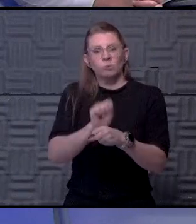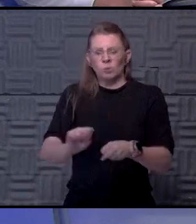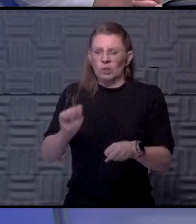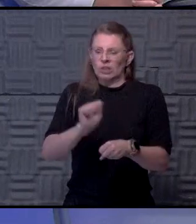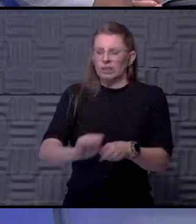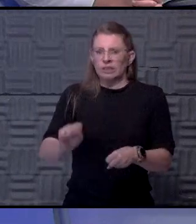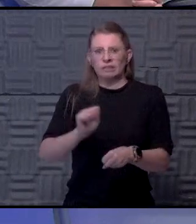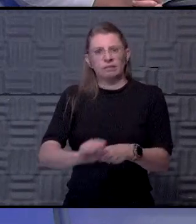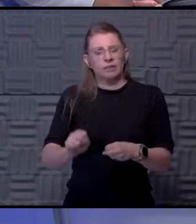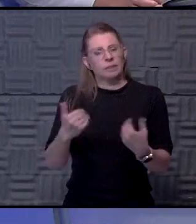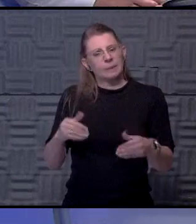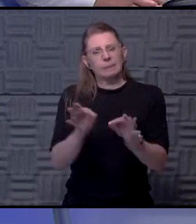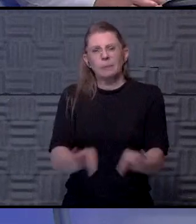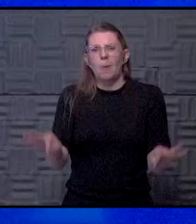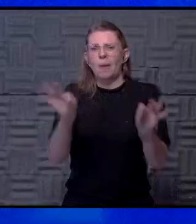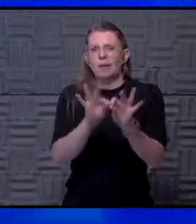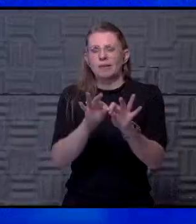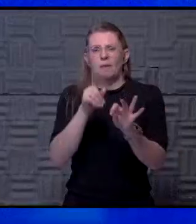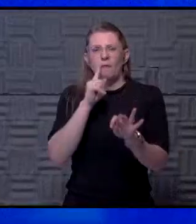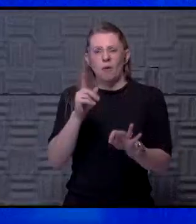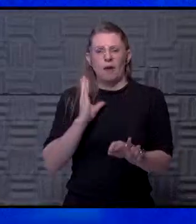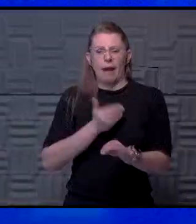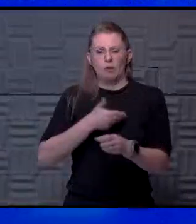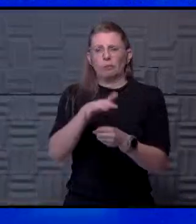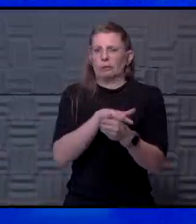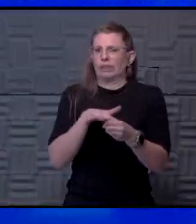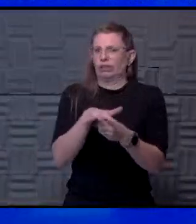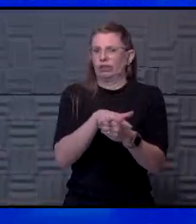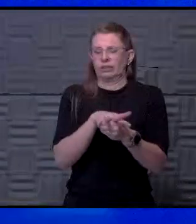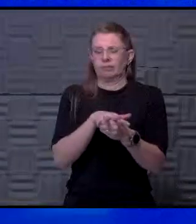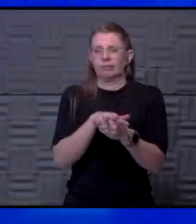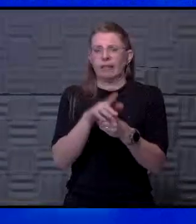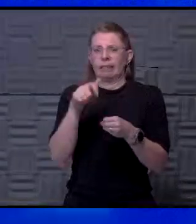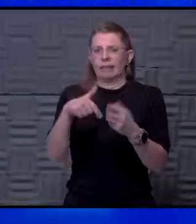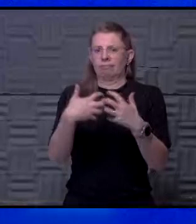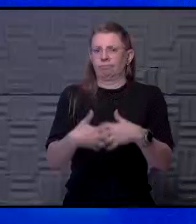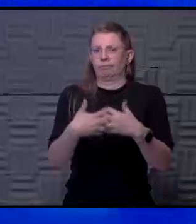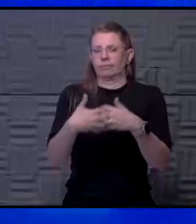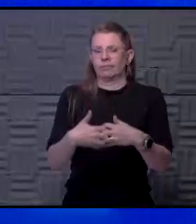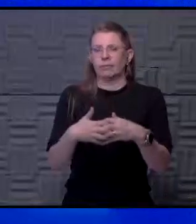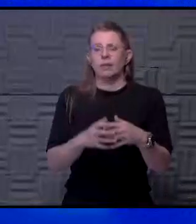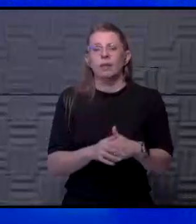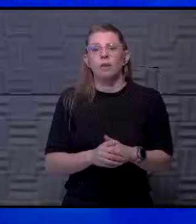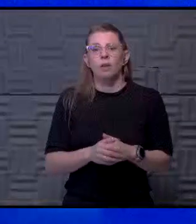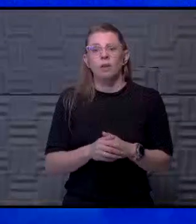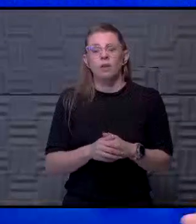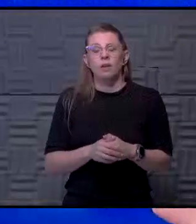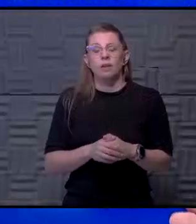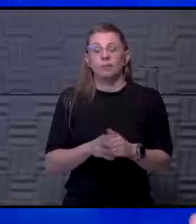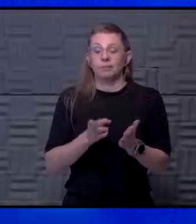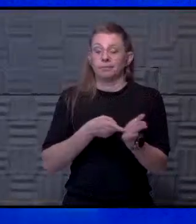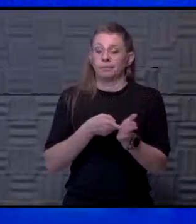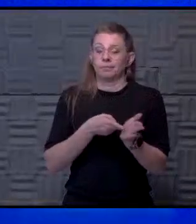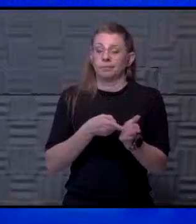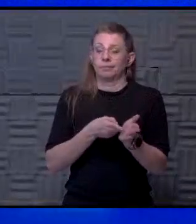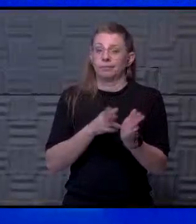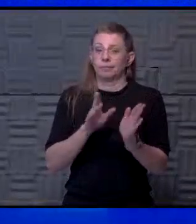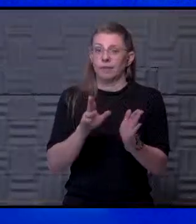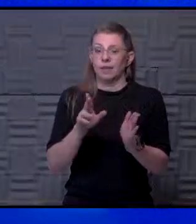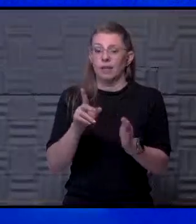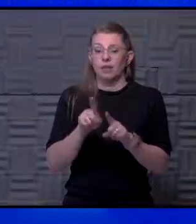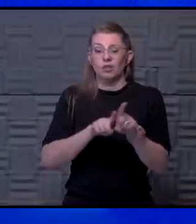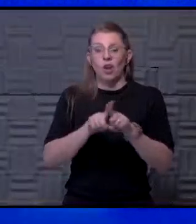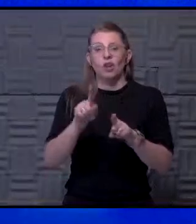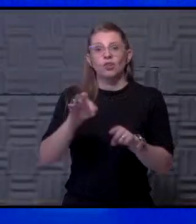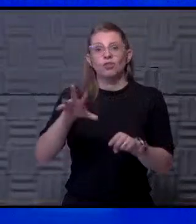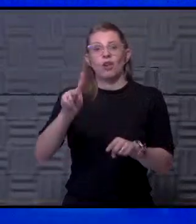This is a really big deal. It's a big deal for our region. We want you to be here to have it. Plus, let's be honest, there is Star Trek